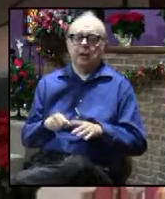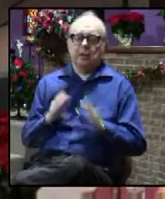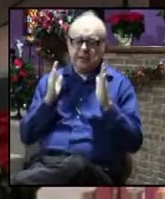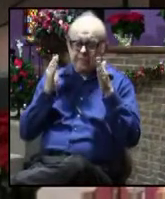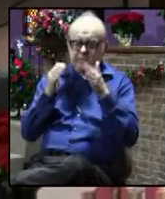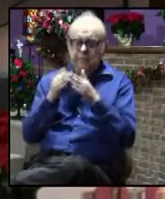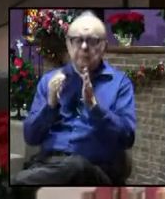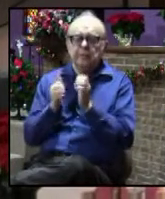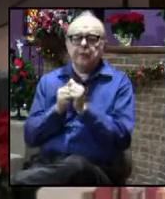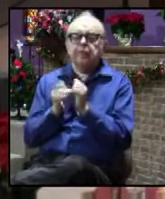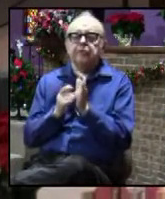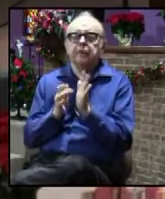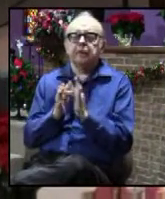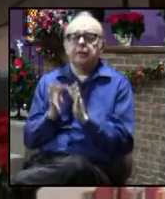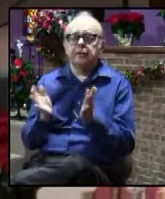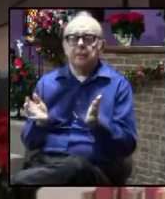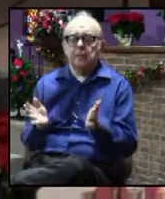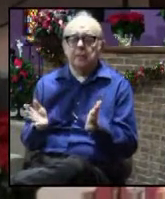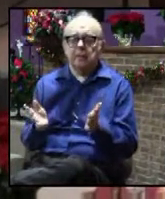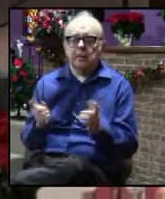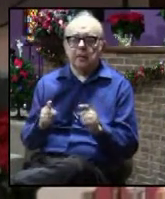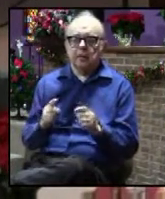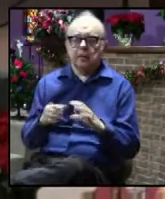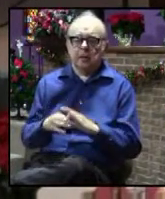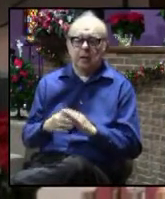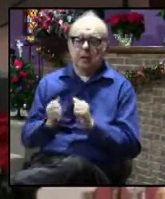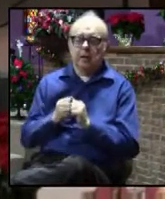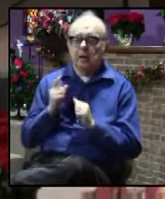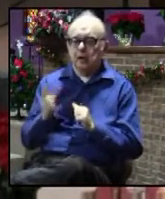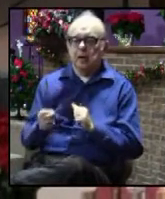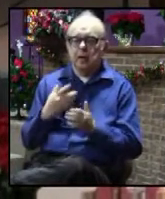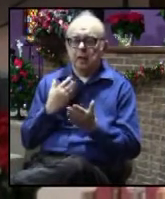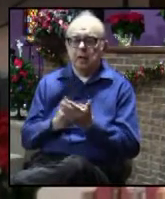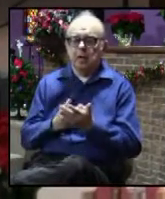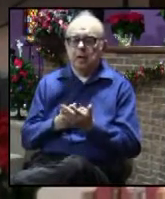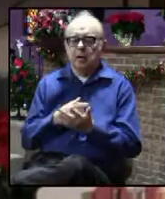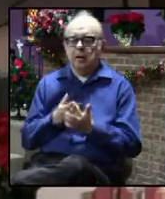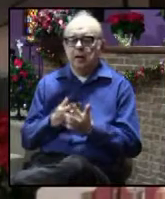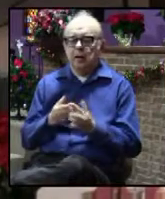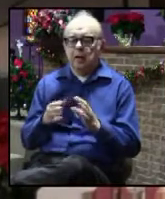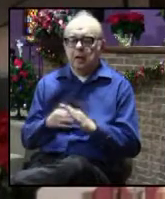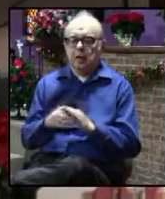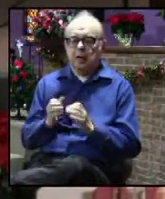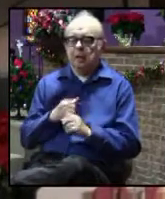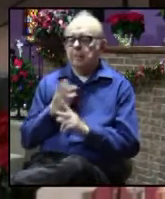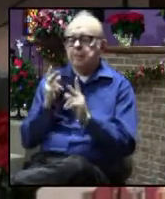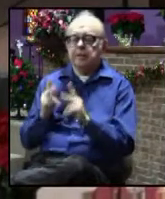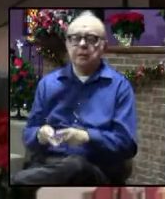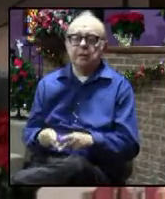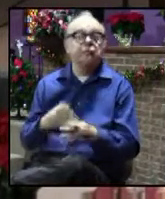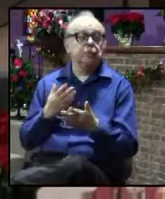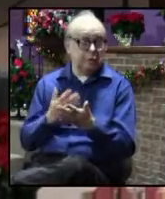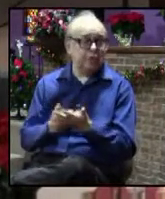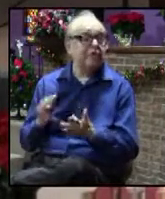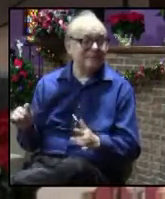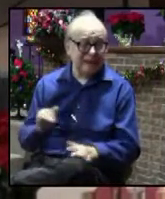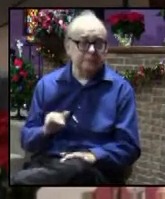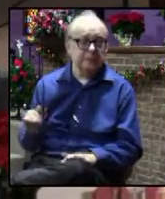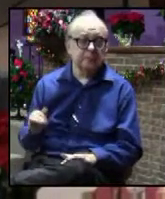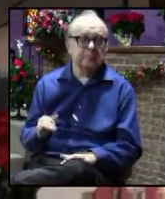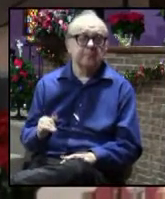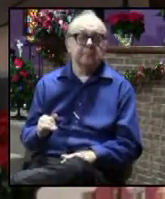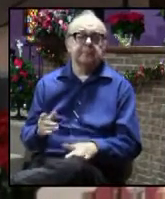with Him. And when our relationship with Him is good, then our relationship with everyone else is good.